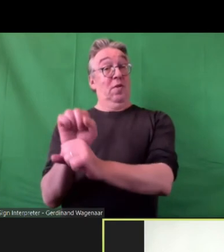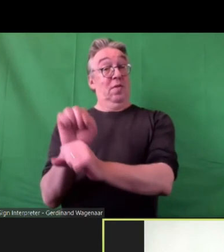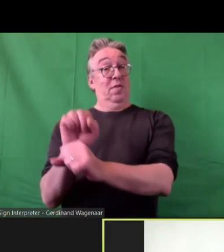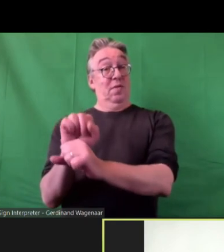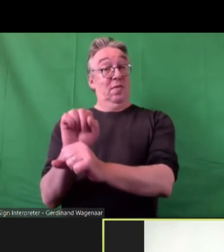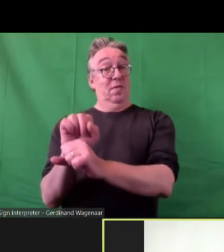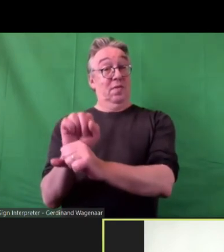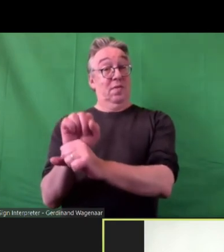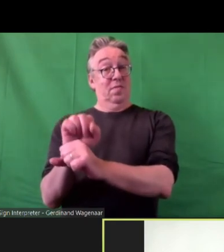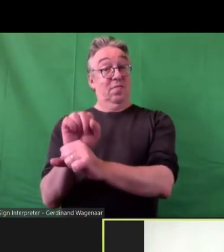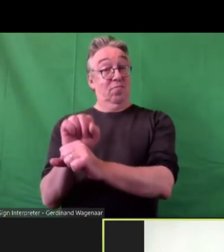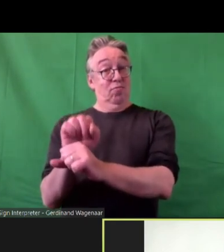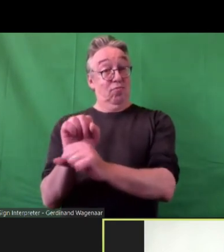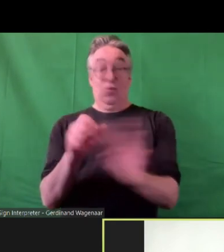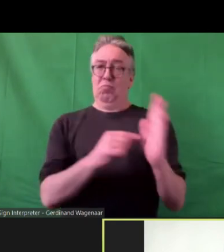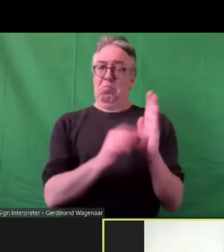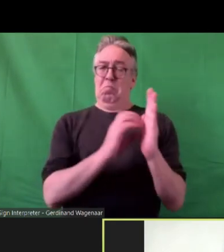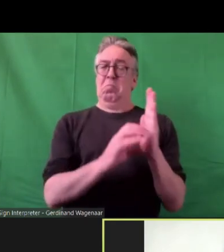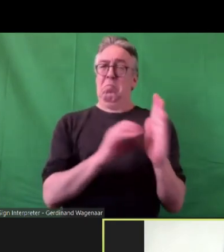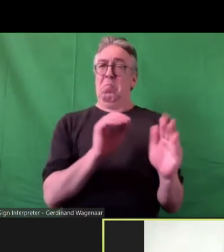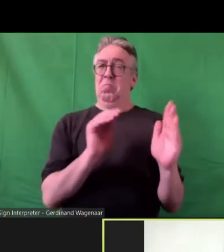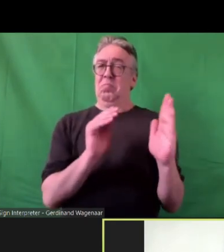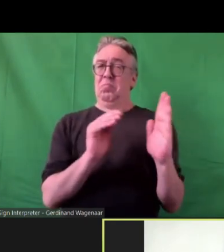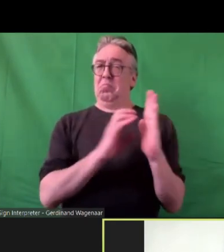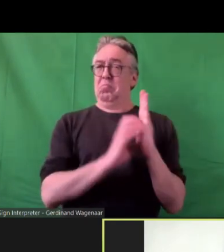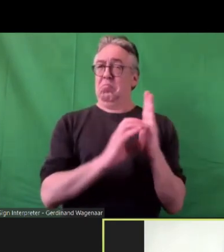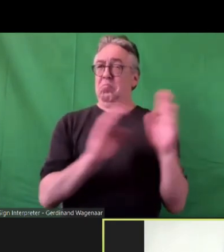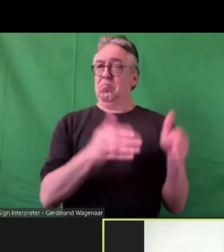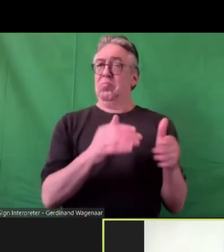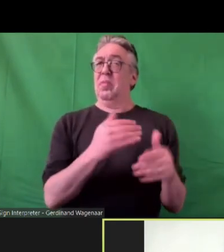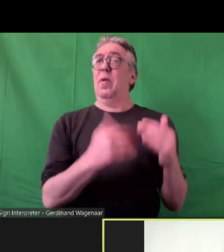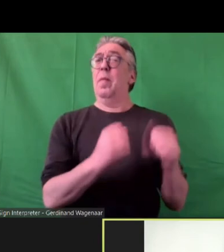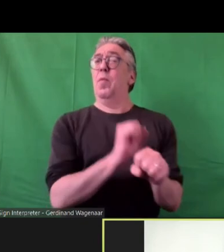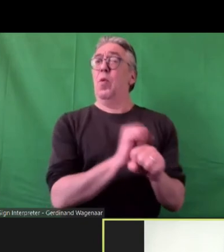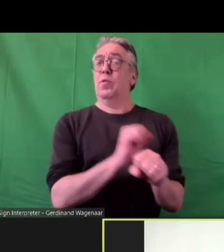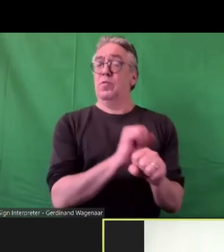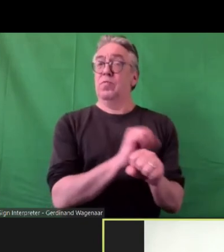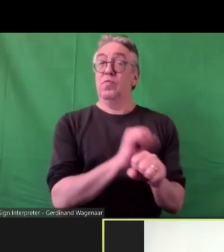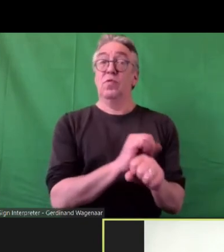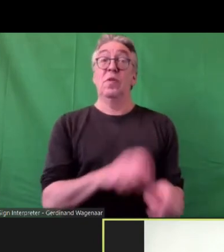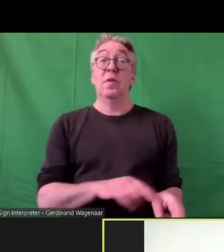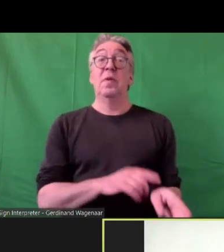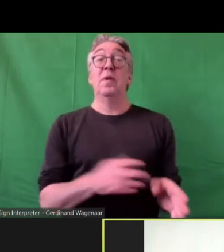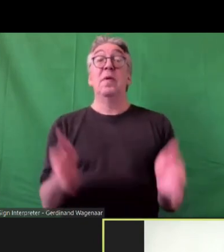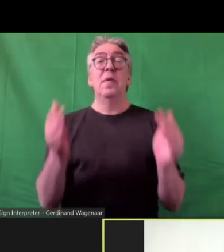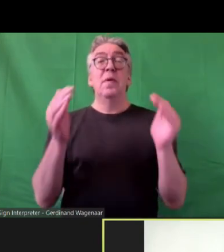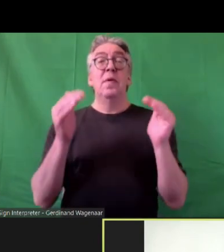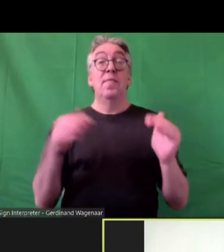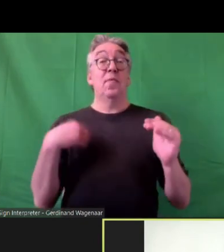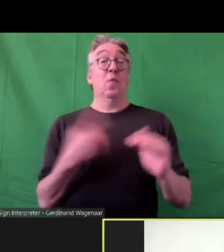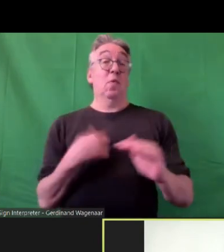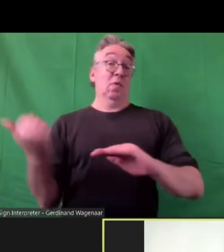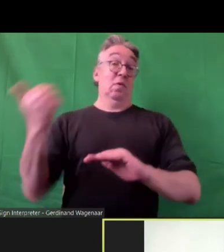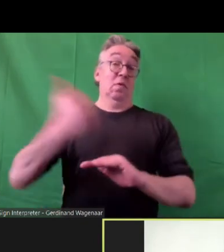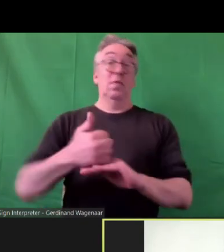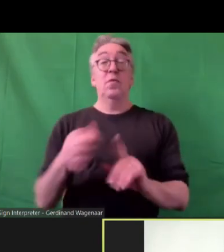We also have developed the NCPWD career portal in